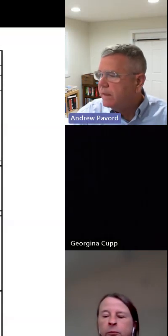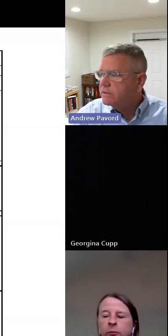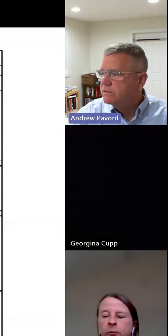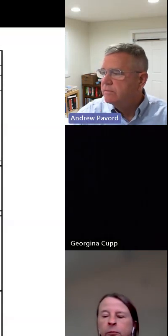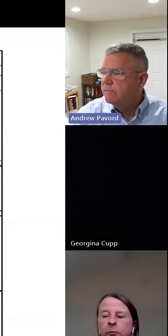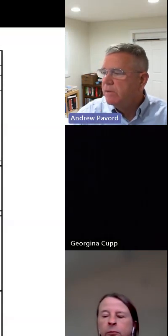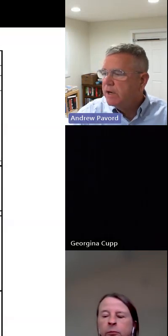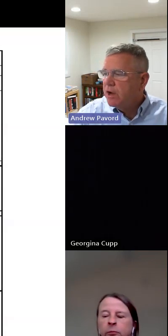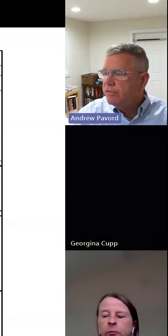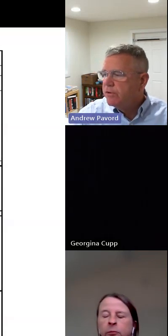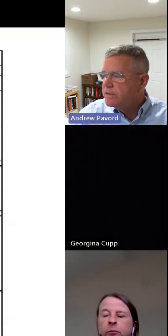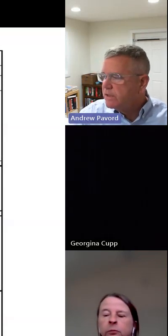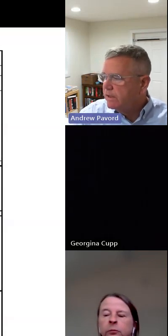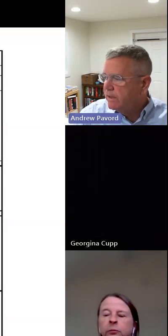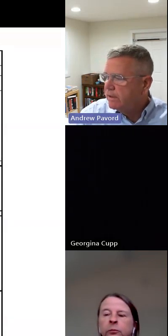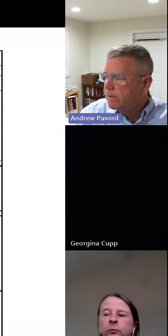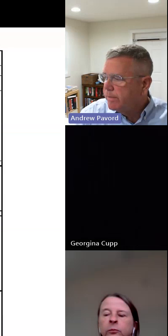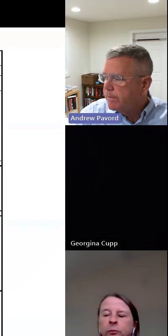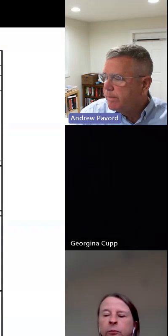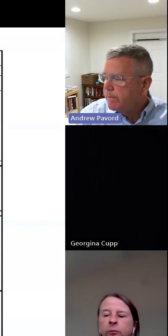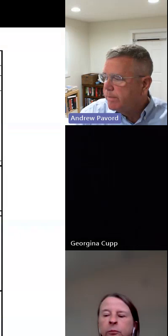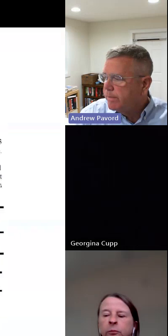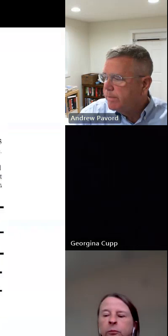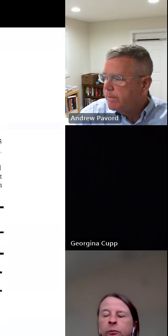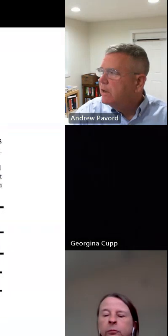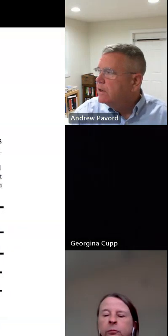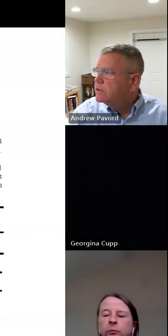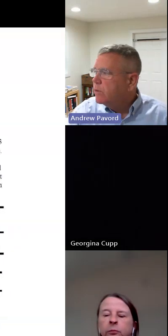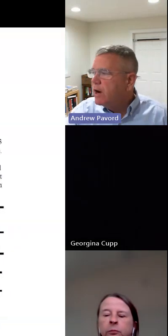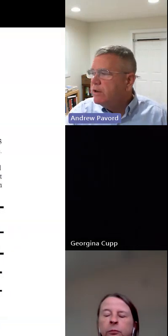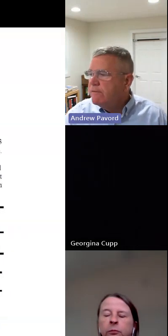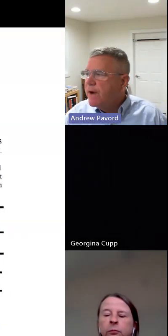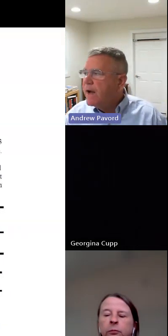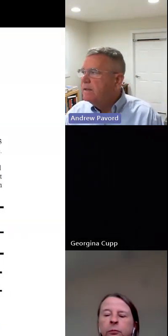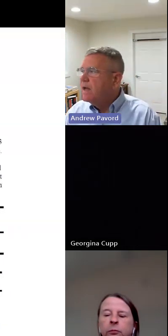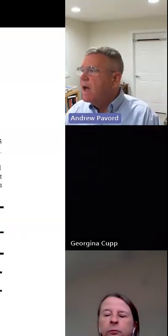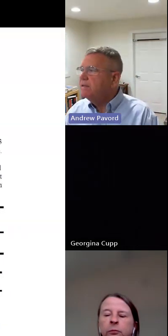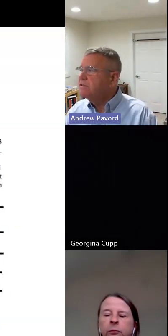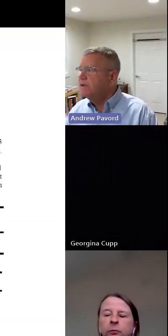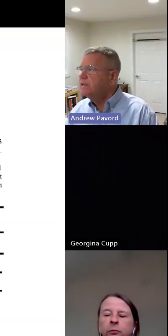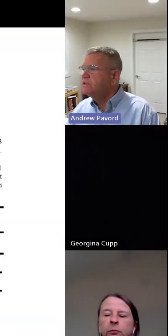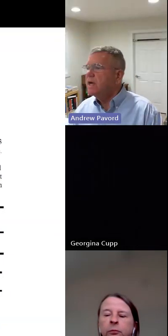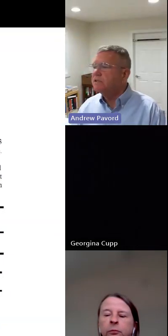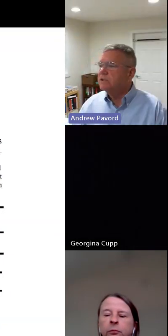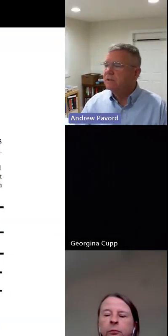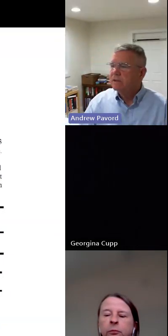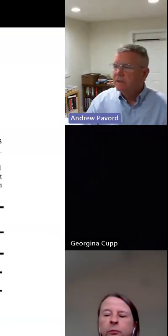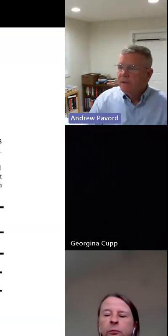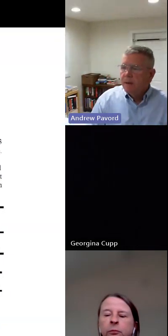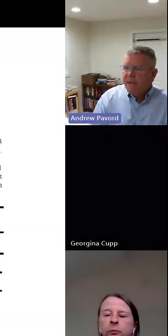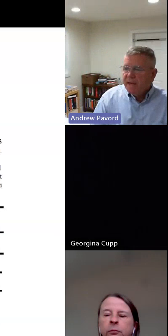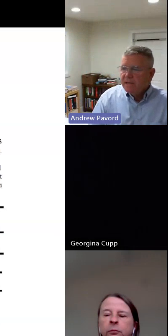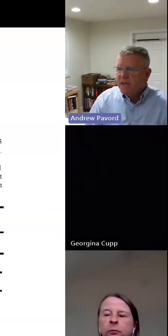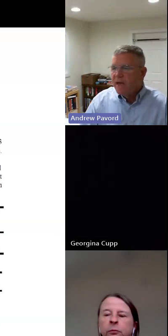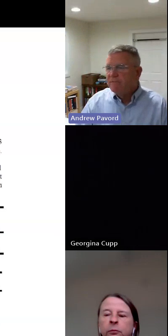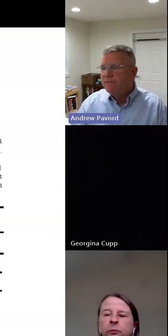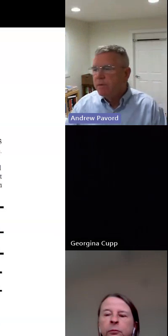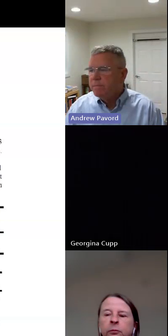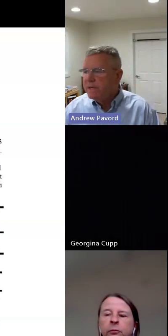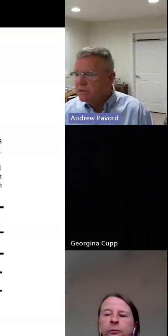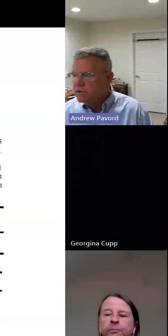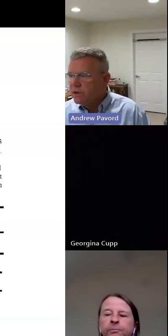the outlays. Now we're going to go through this in a little bit. So where do you find guidance for each section?